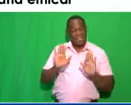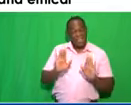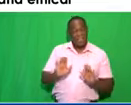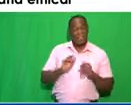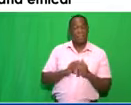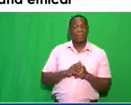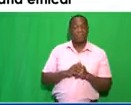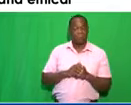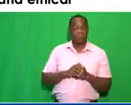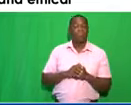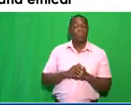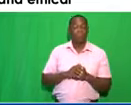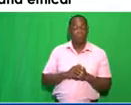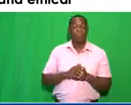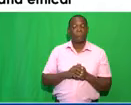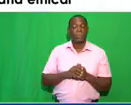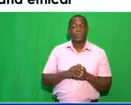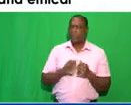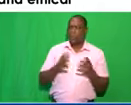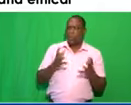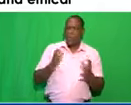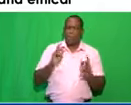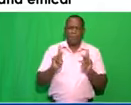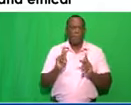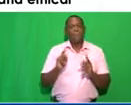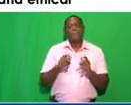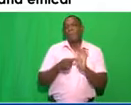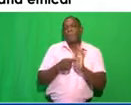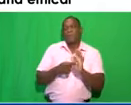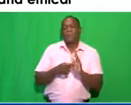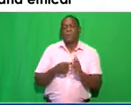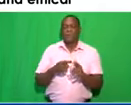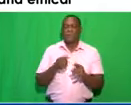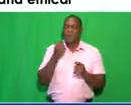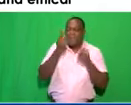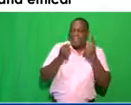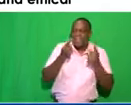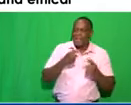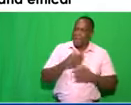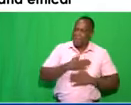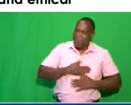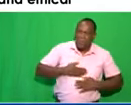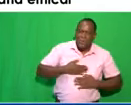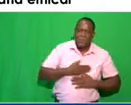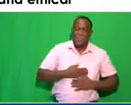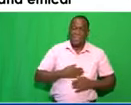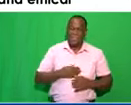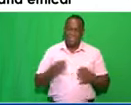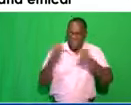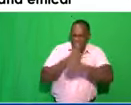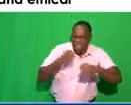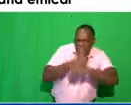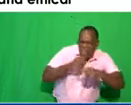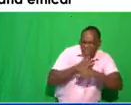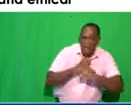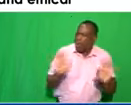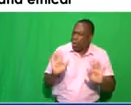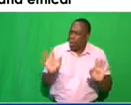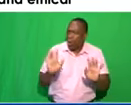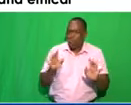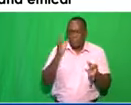and appreciate nonviolent behavior and the importance of choosing nonviolent behavior as